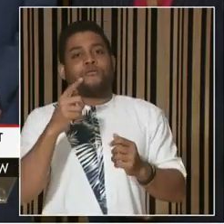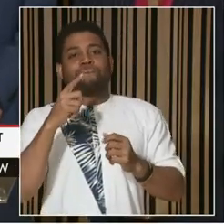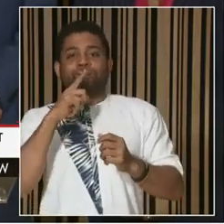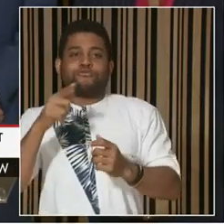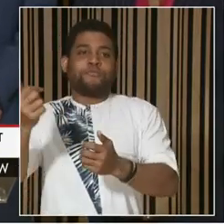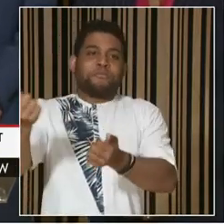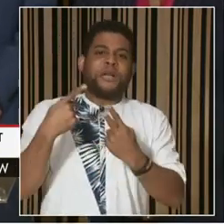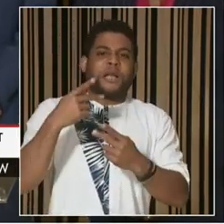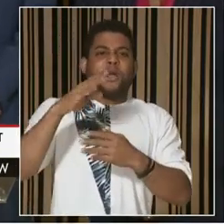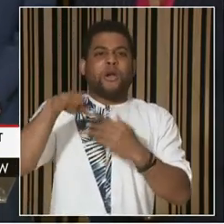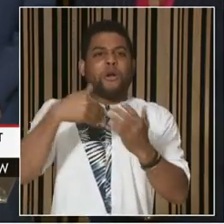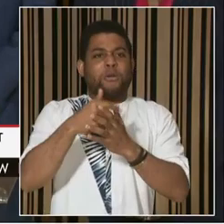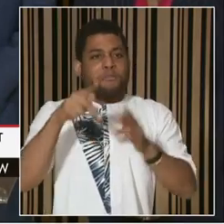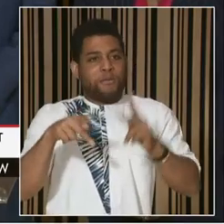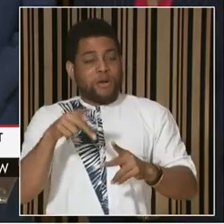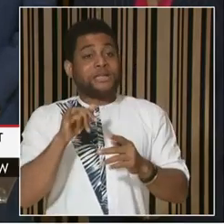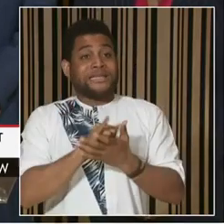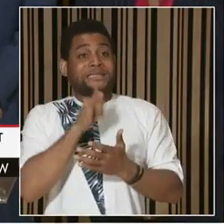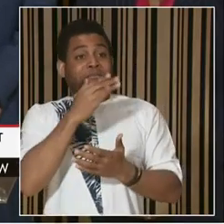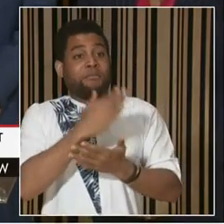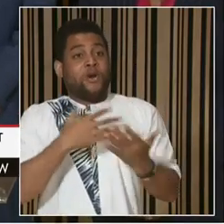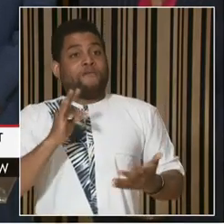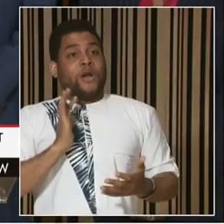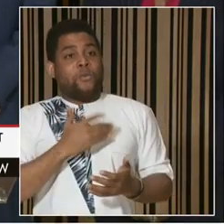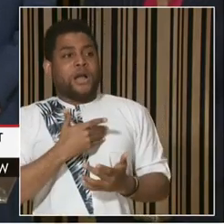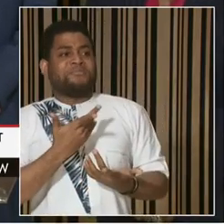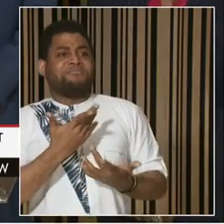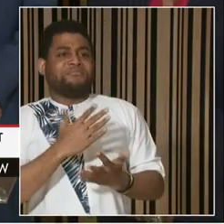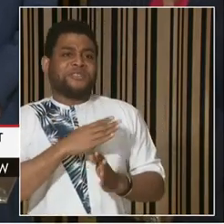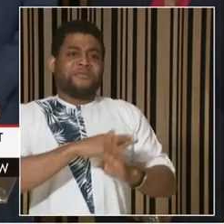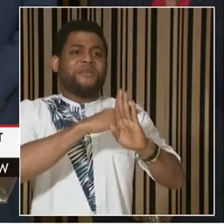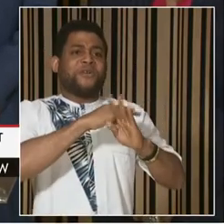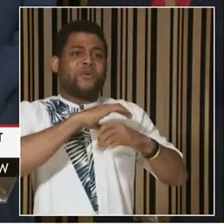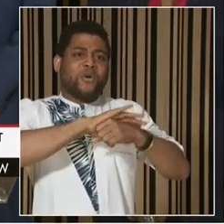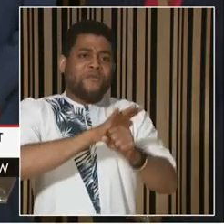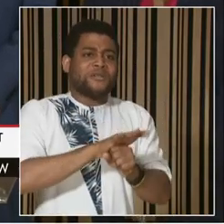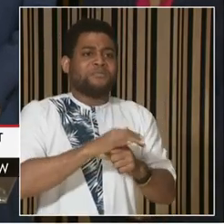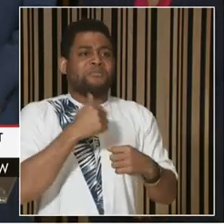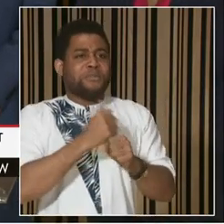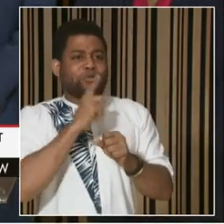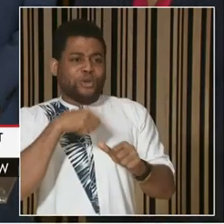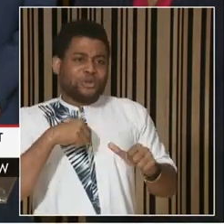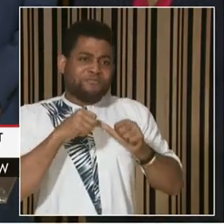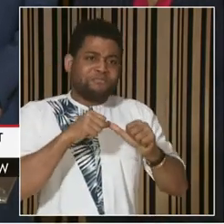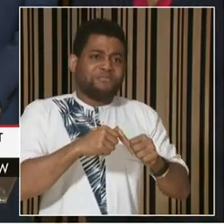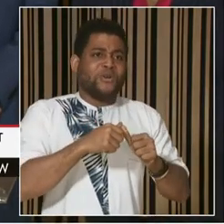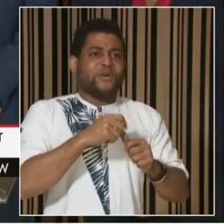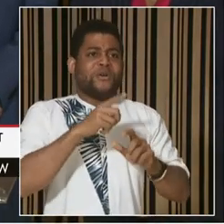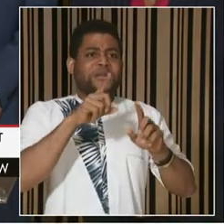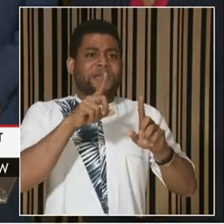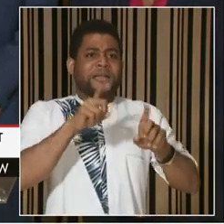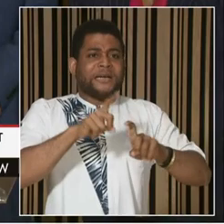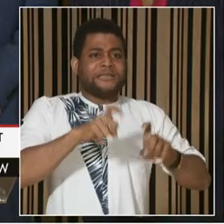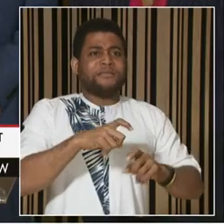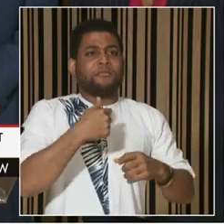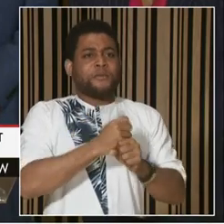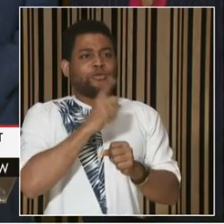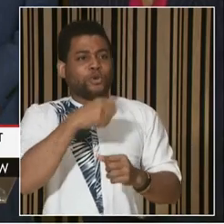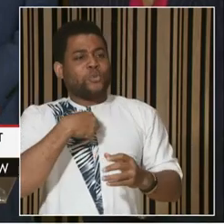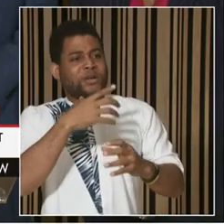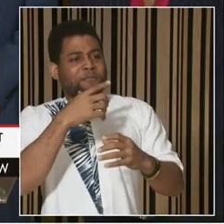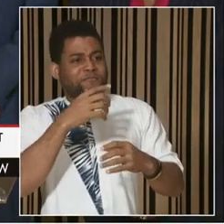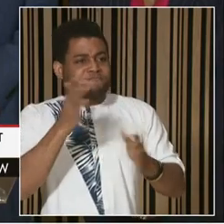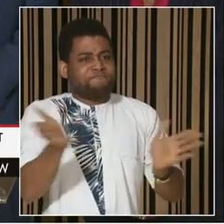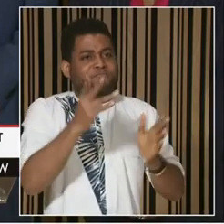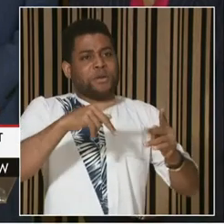crushing COVID, standing up world-class testing, making sure and facilitating people getting vaccinated so people know